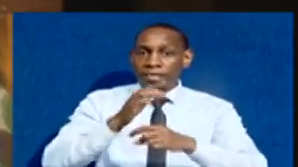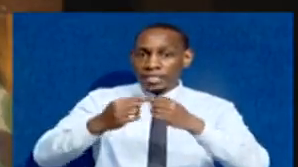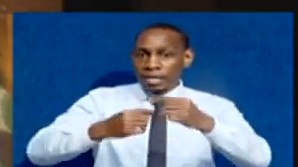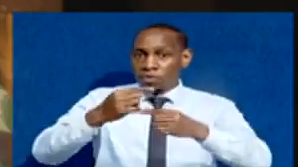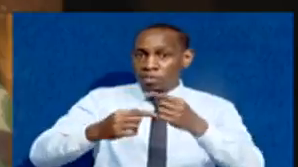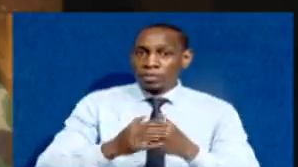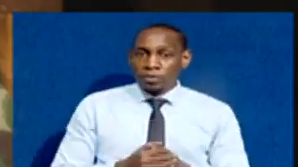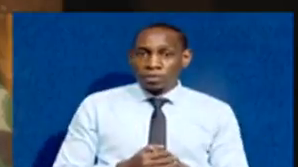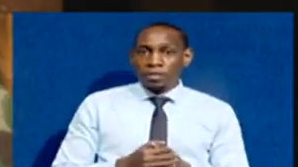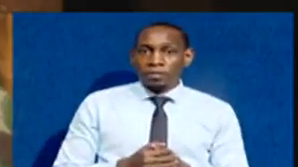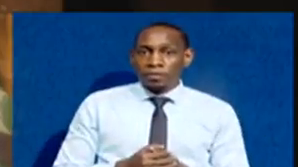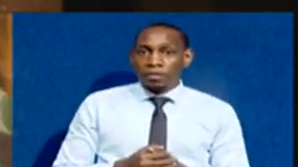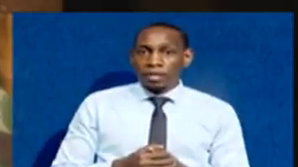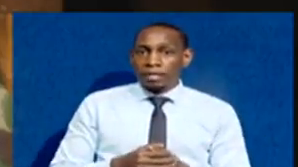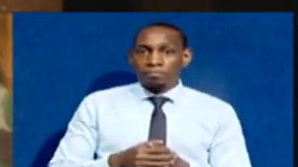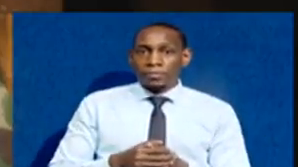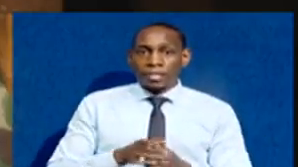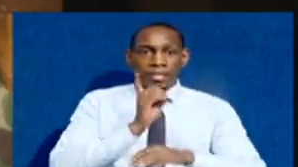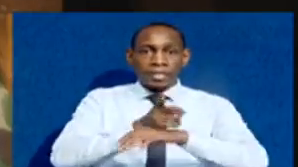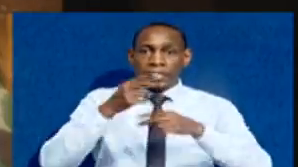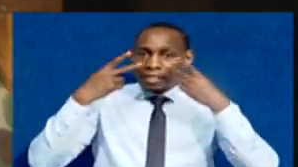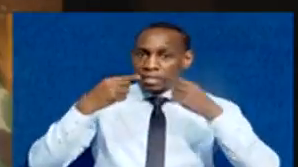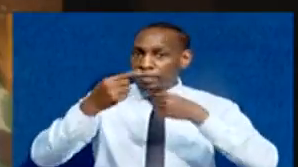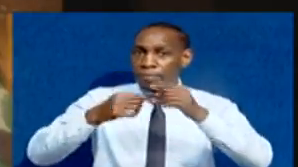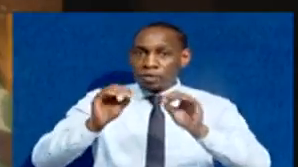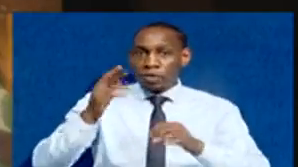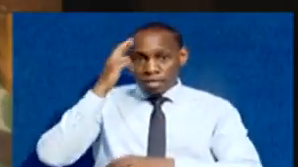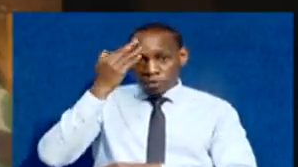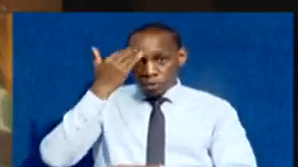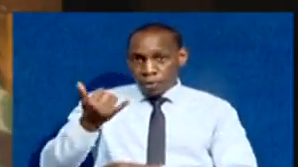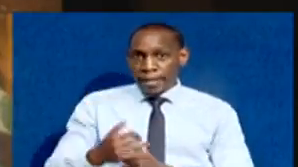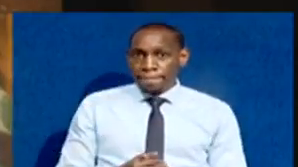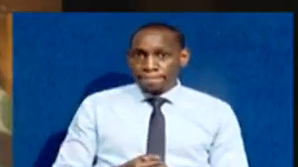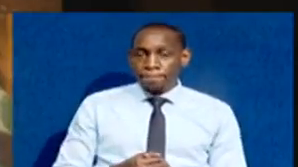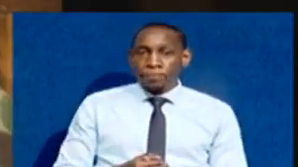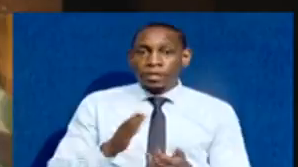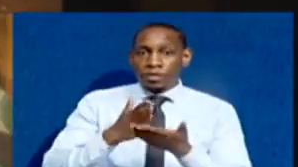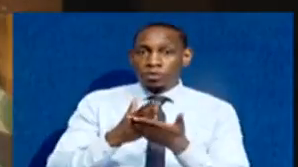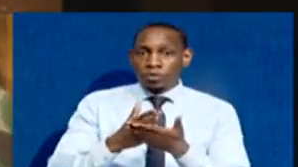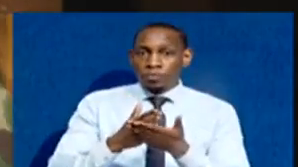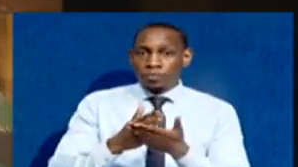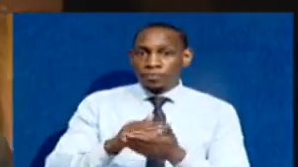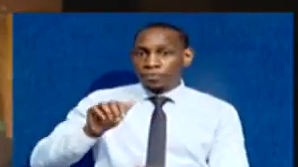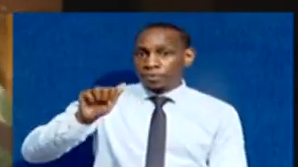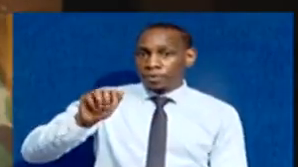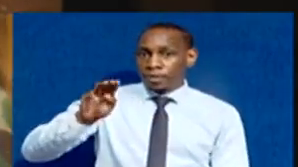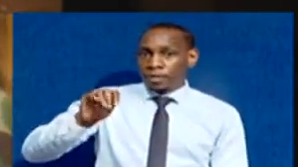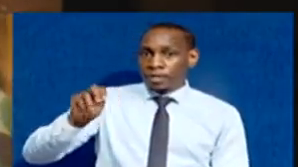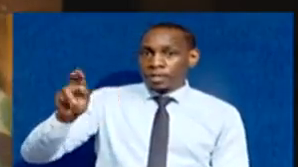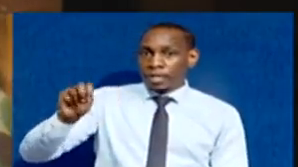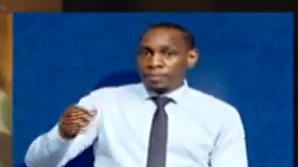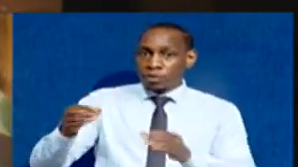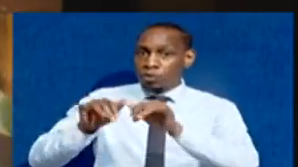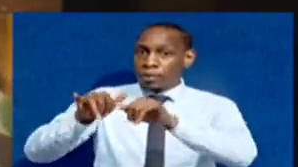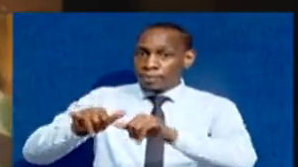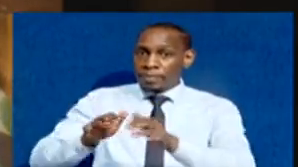place. There are no threats of Al-Shabaab. And the reason for that is because of the presence of AMISOM. And we are in